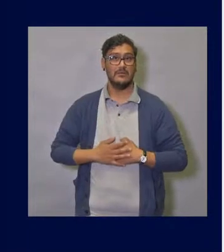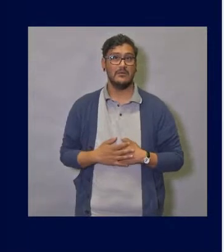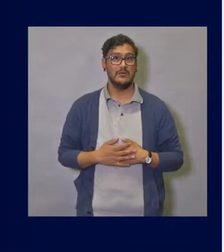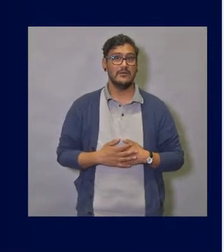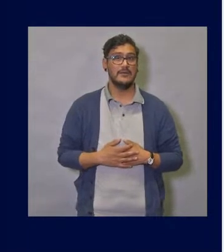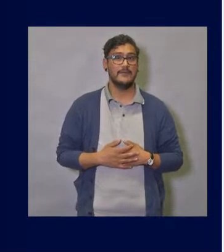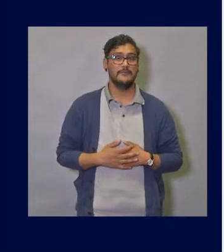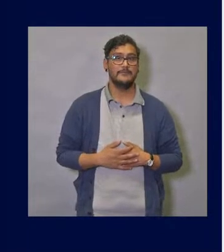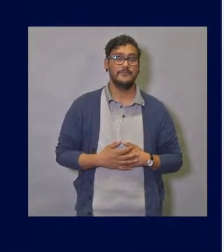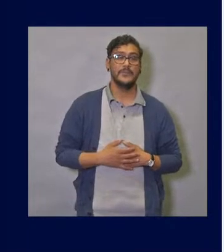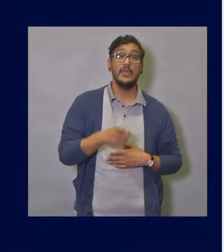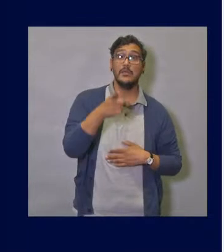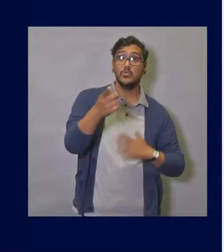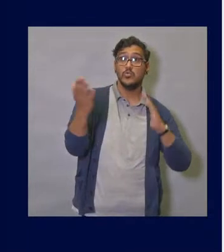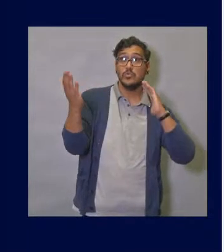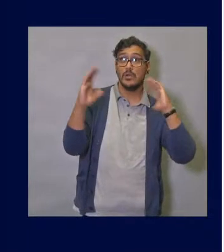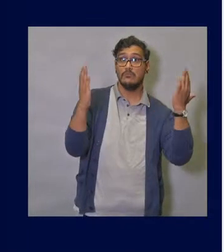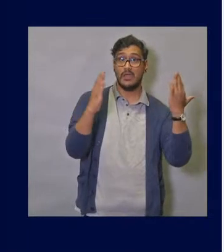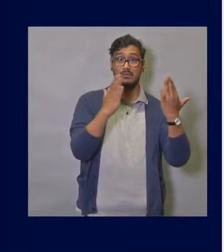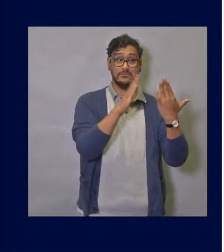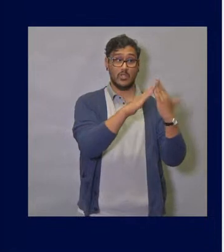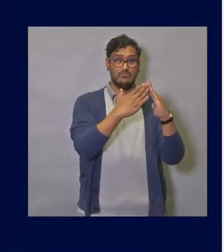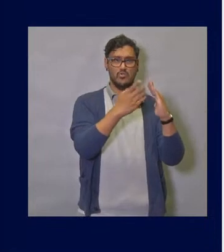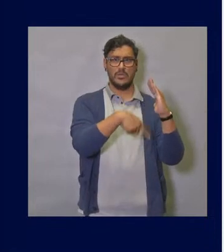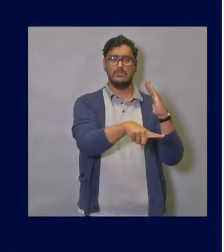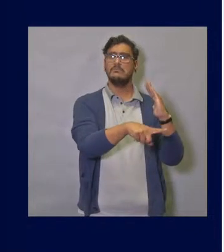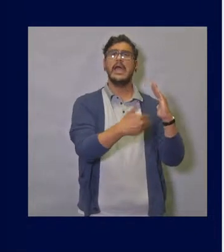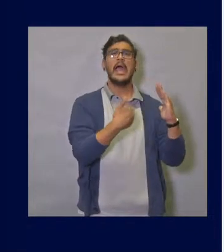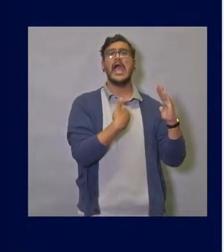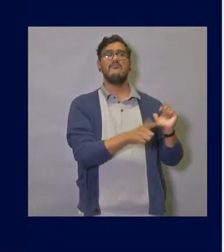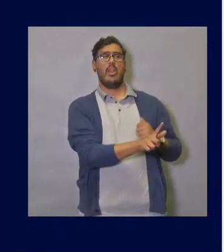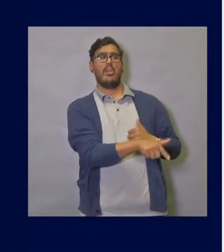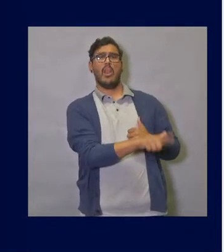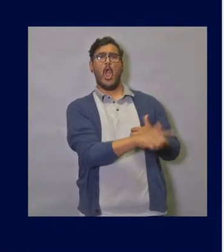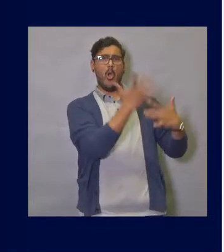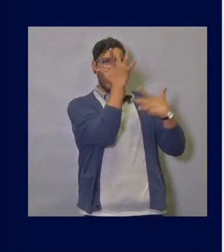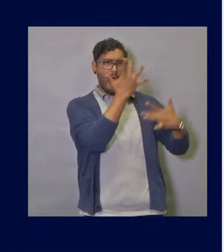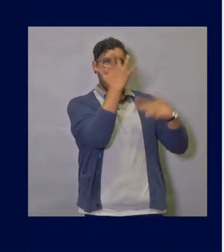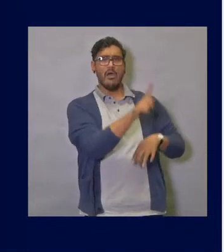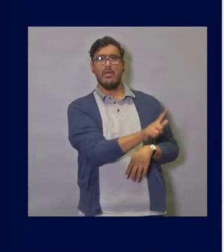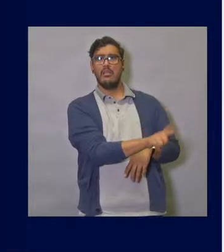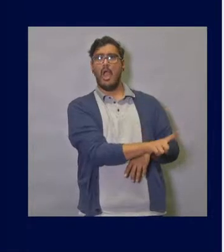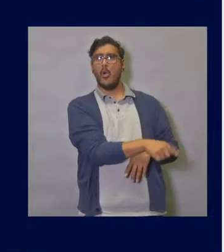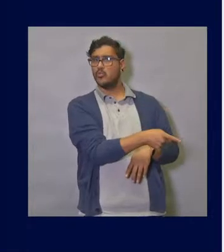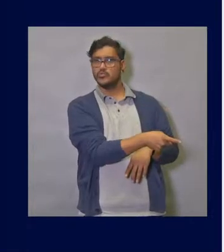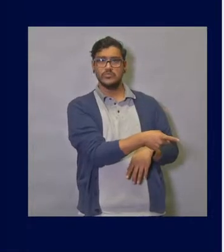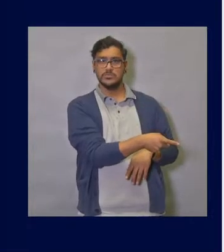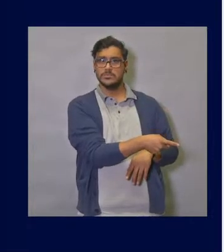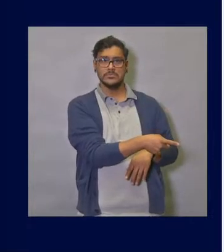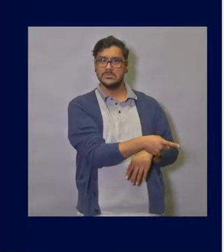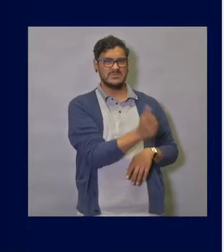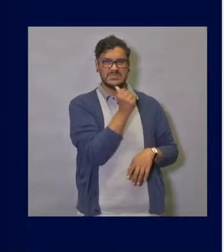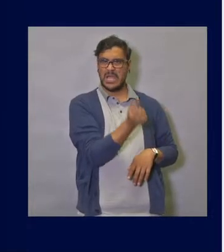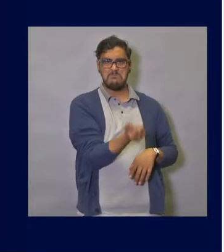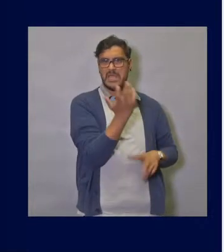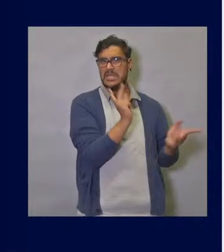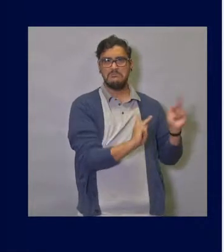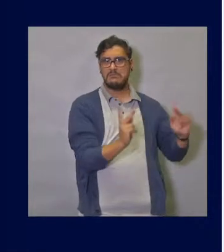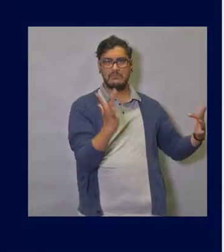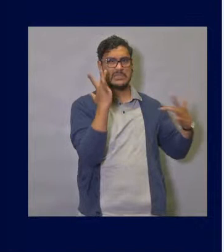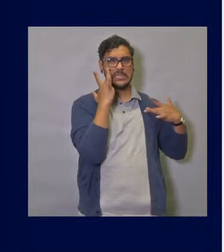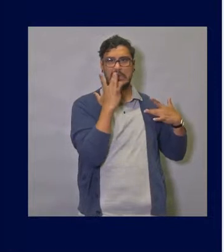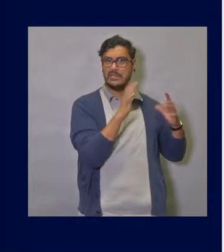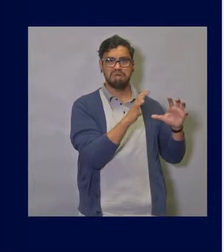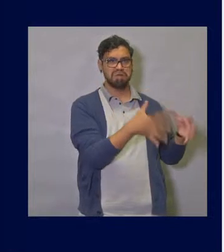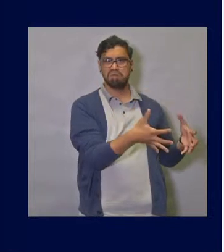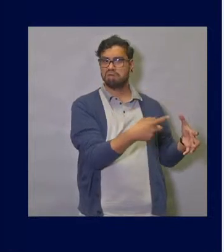you compare this with communities that have the lowest case rates, that have really had the least number of people infected